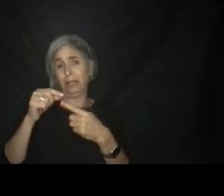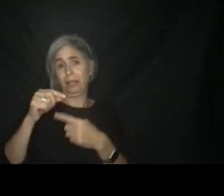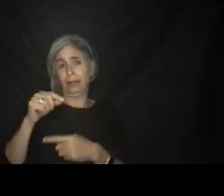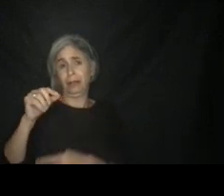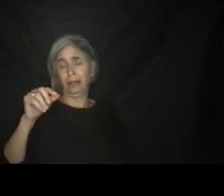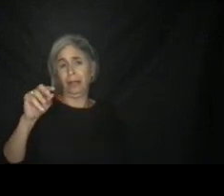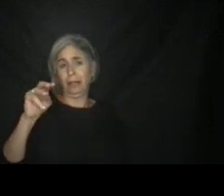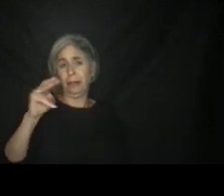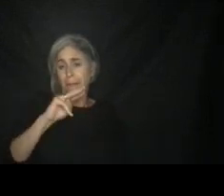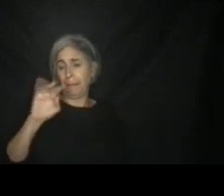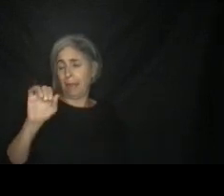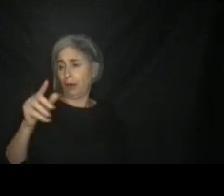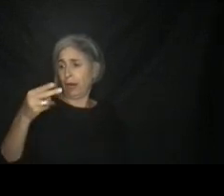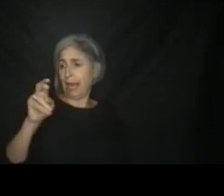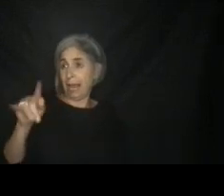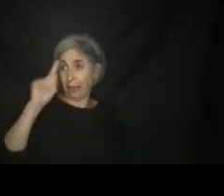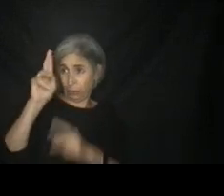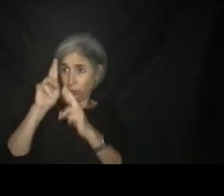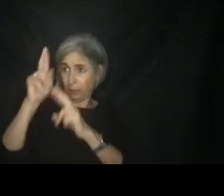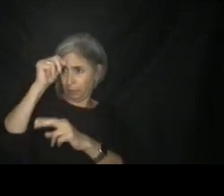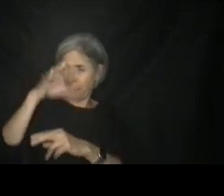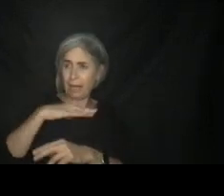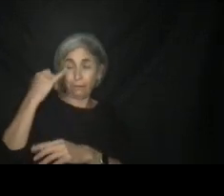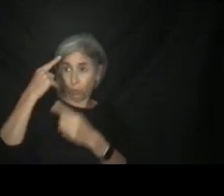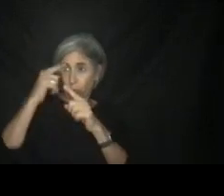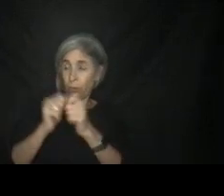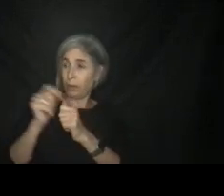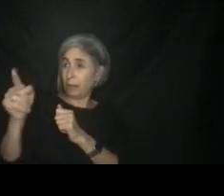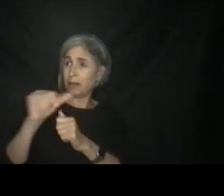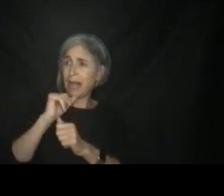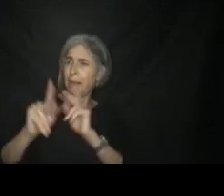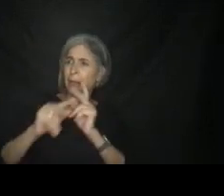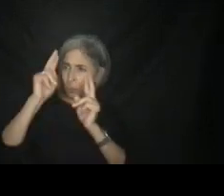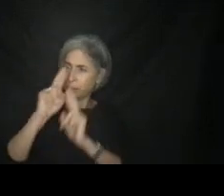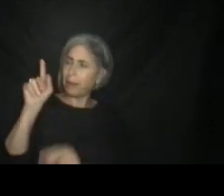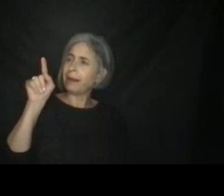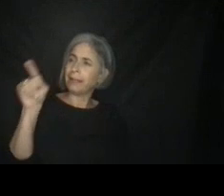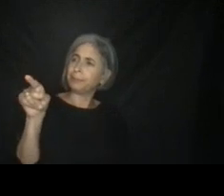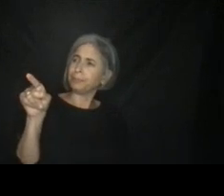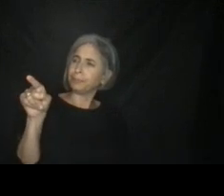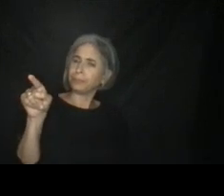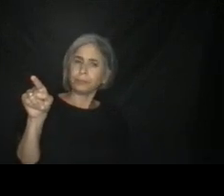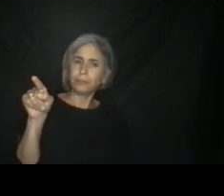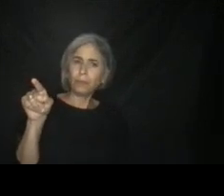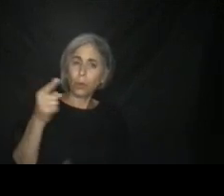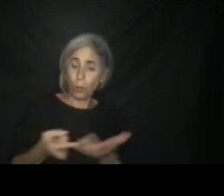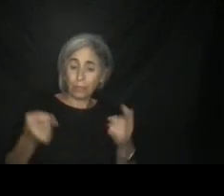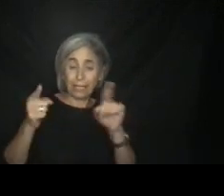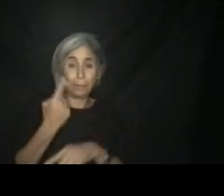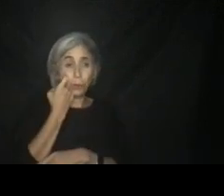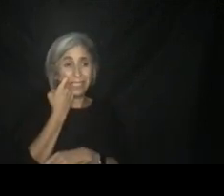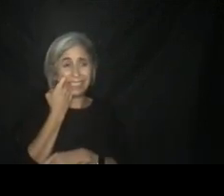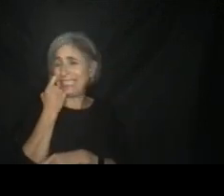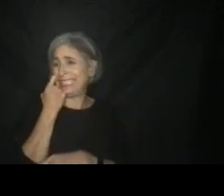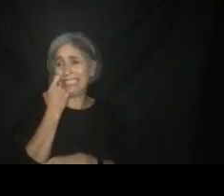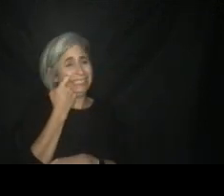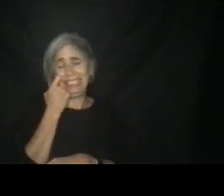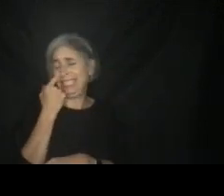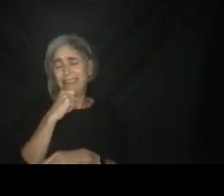is a respectable man that I think, whether you agree with him or not, people respect him. I got to say, what's going on lately is not a